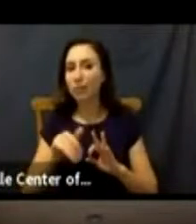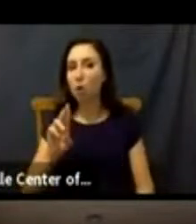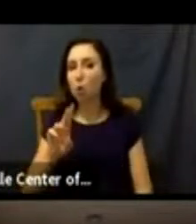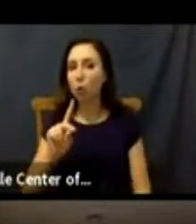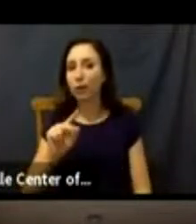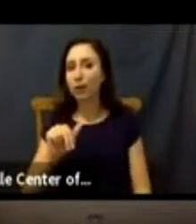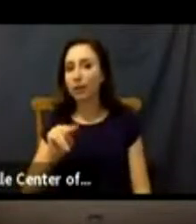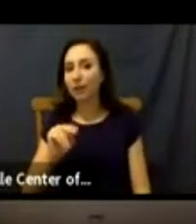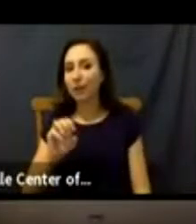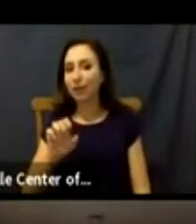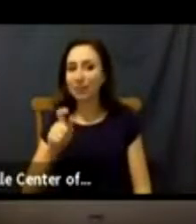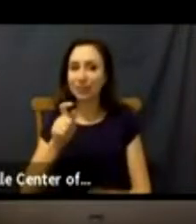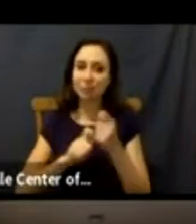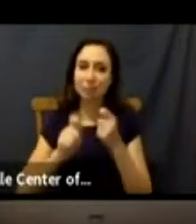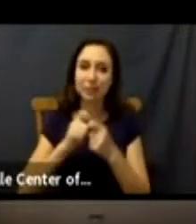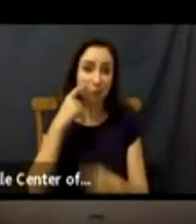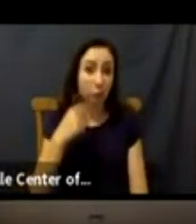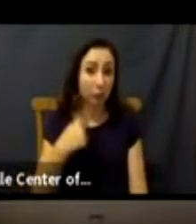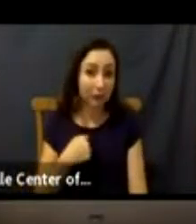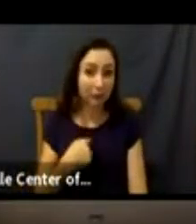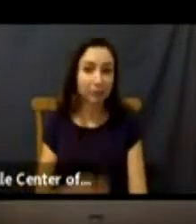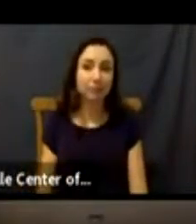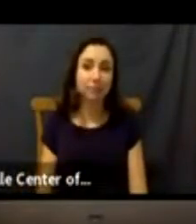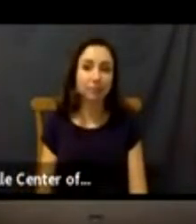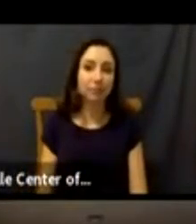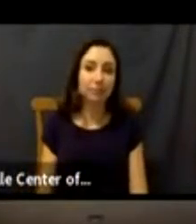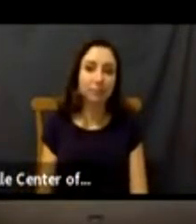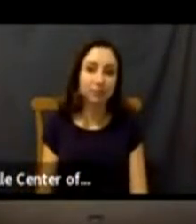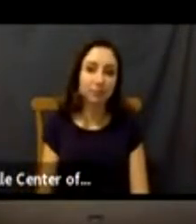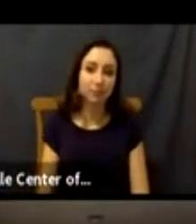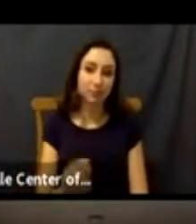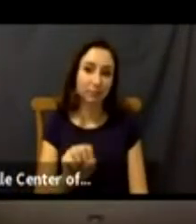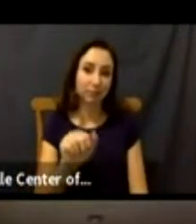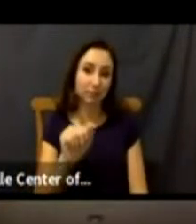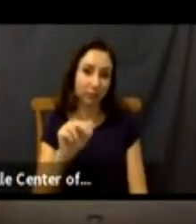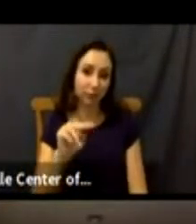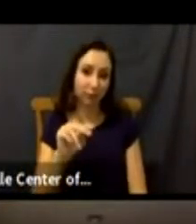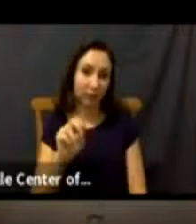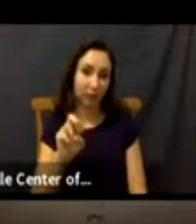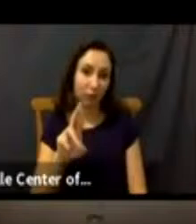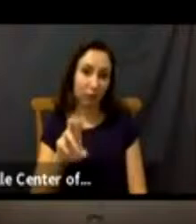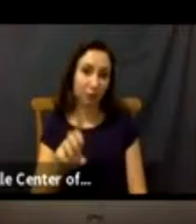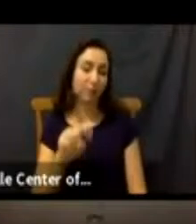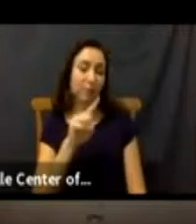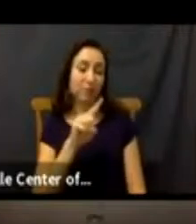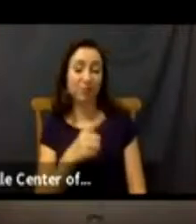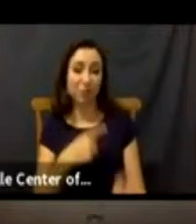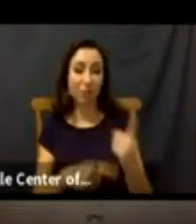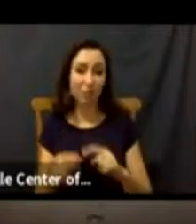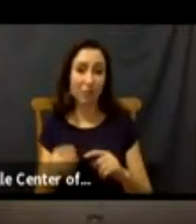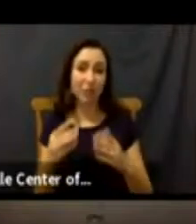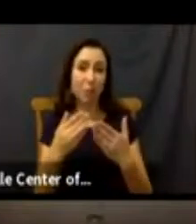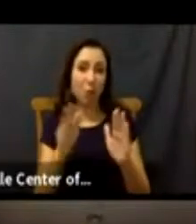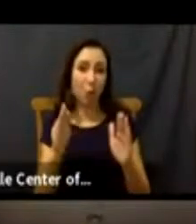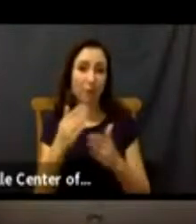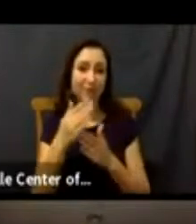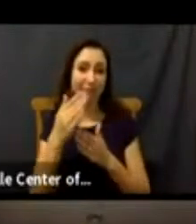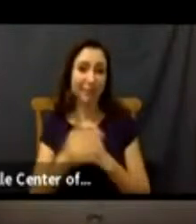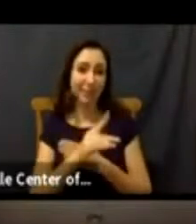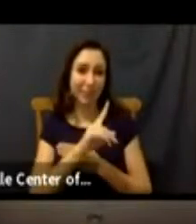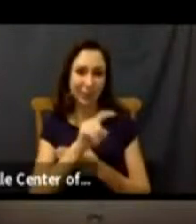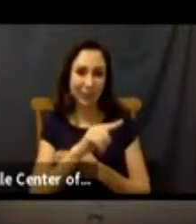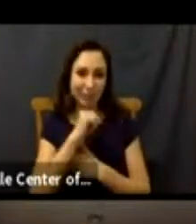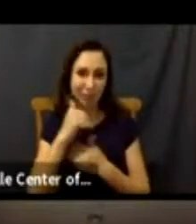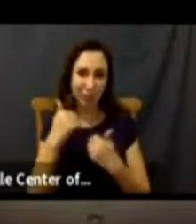us. Well, you obviously are asking a lot of very open-ended questions, and I Yeah. won't pretend I've got all the answers right now.